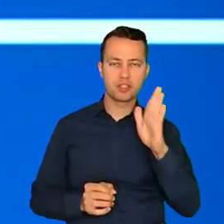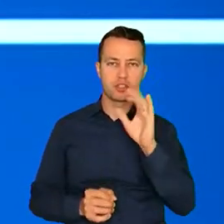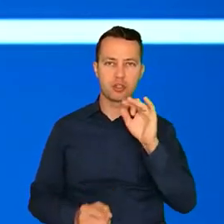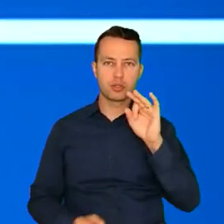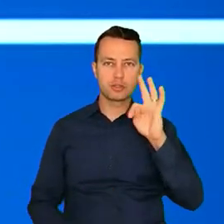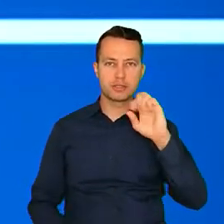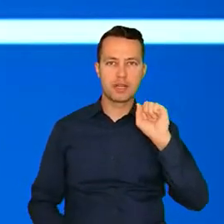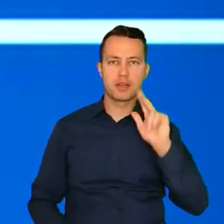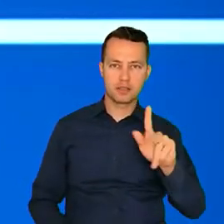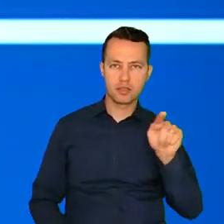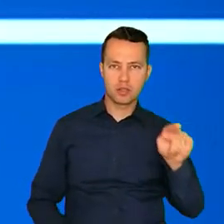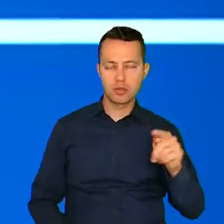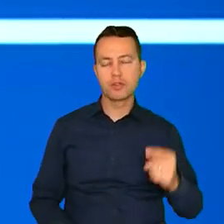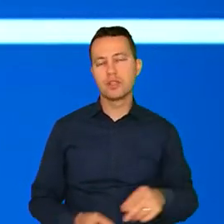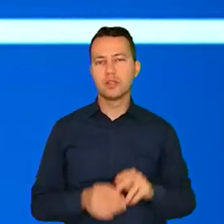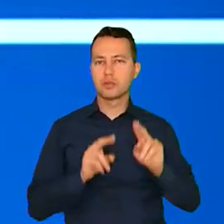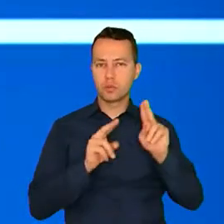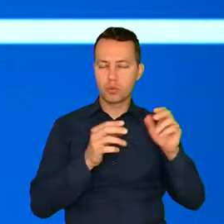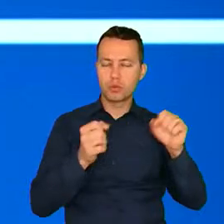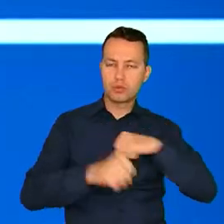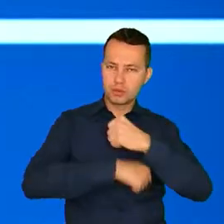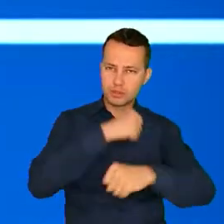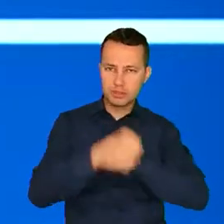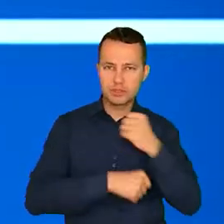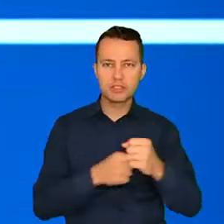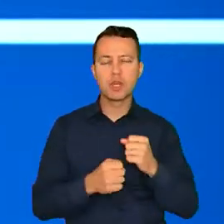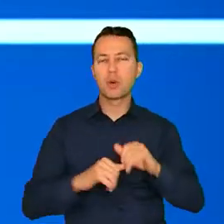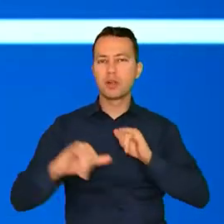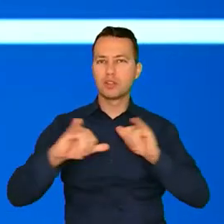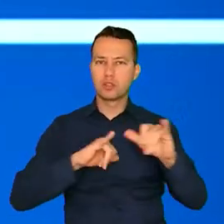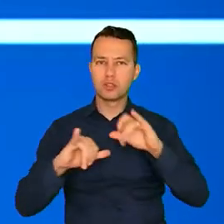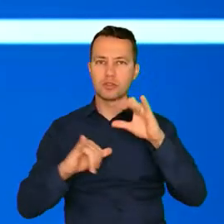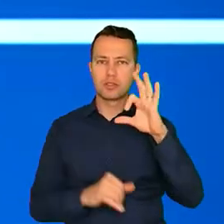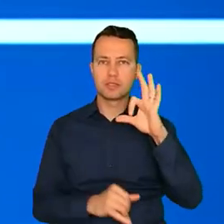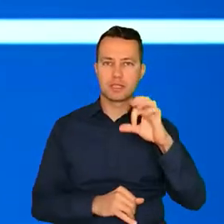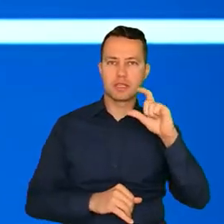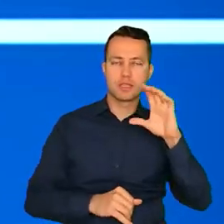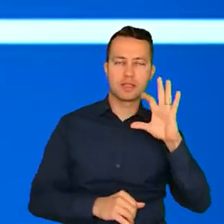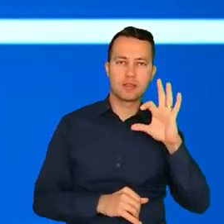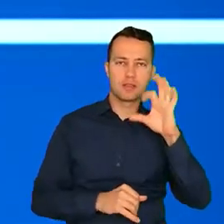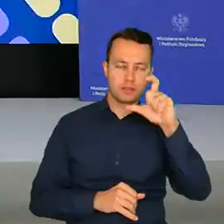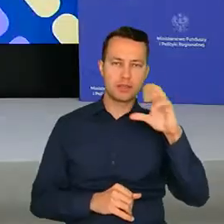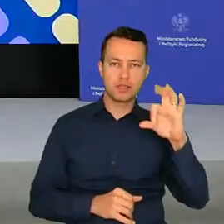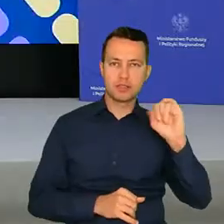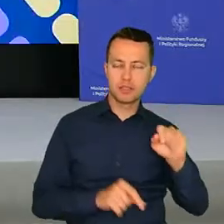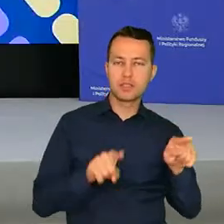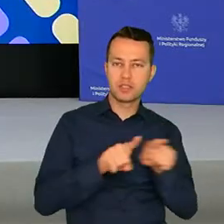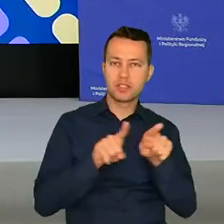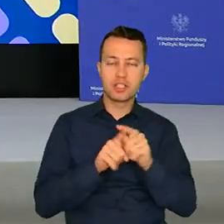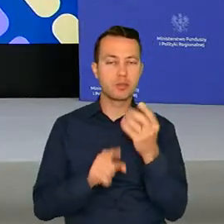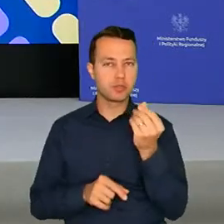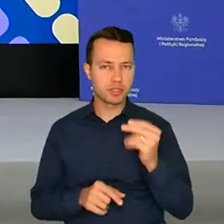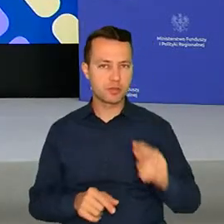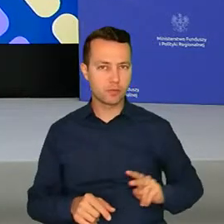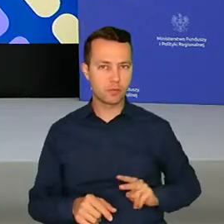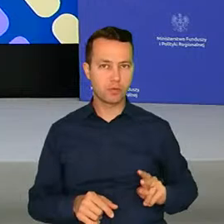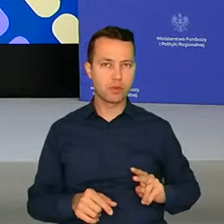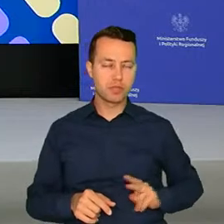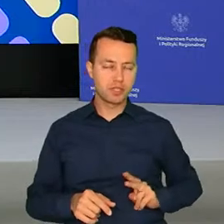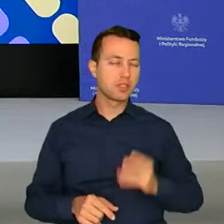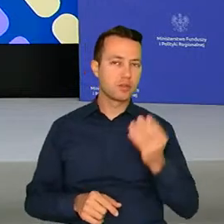future events. He represents the governmental unit for a legislation